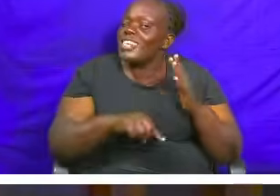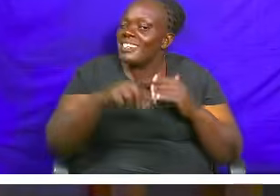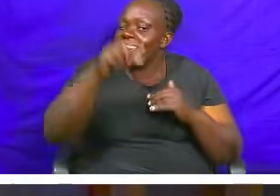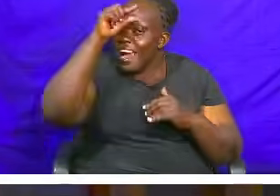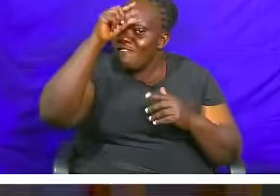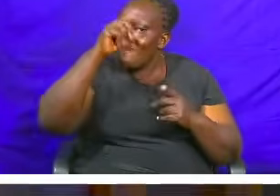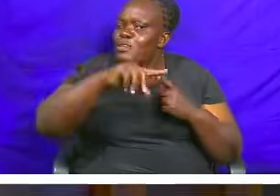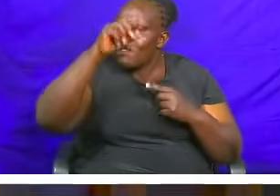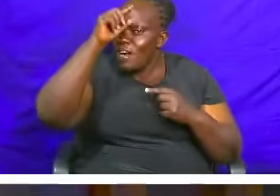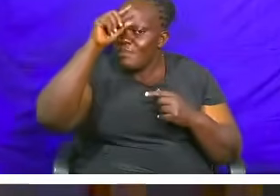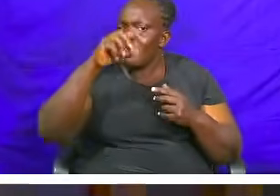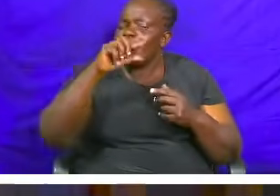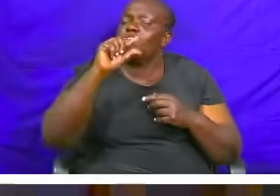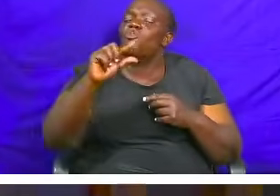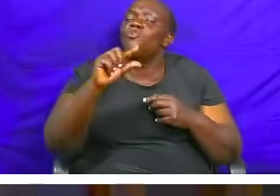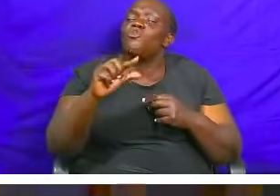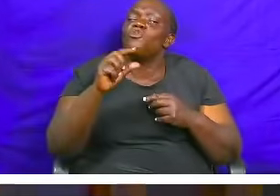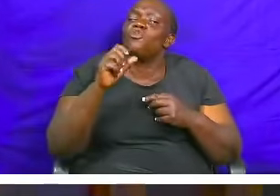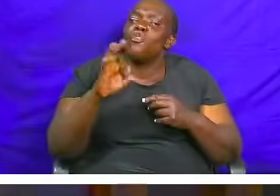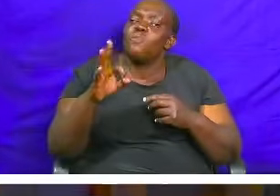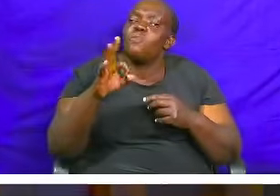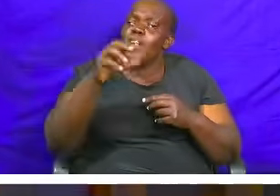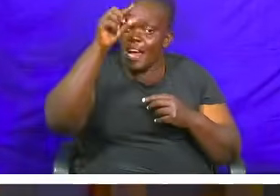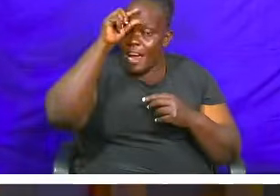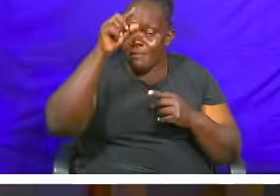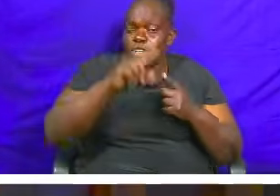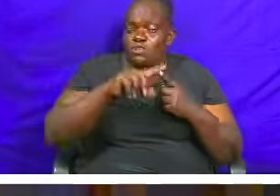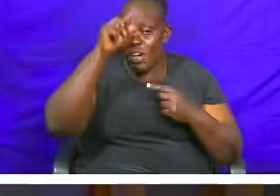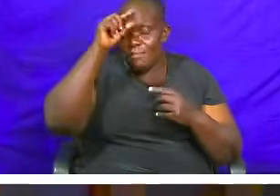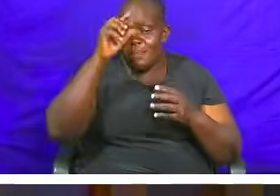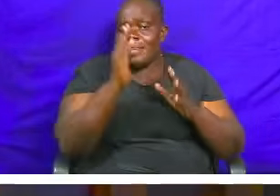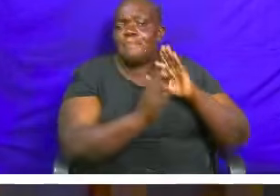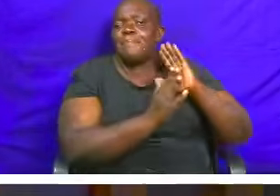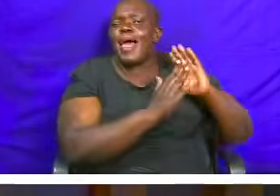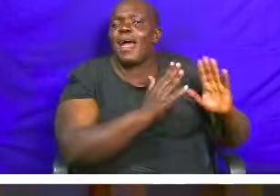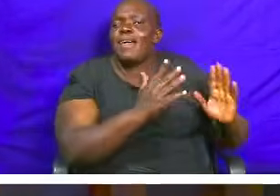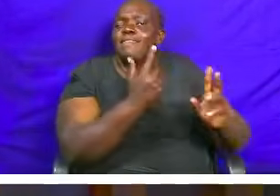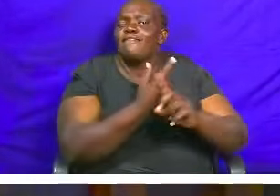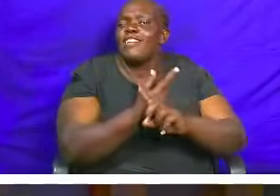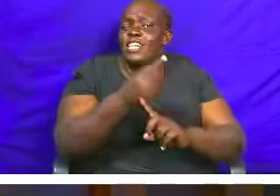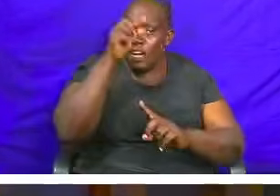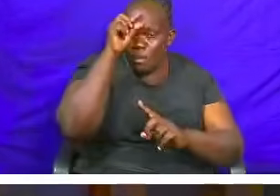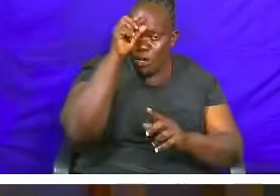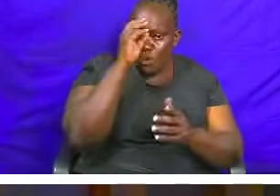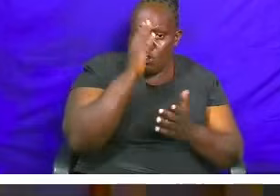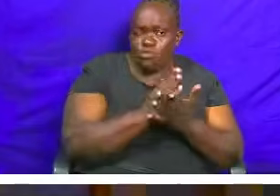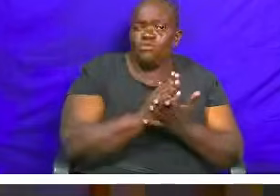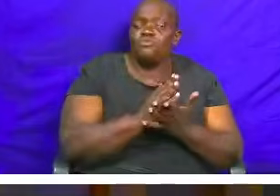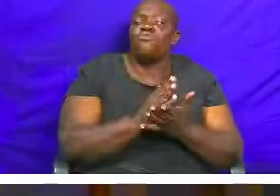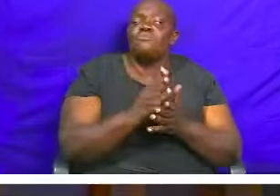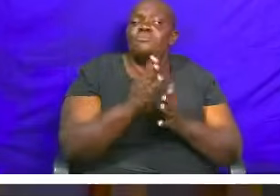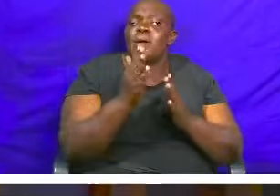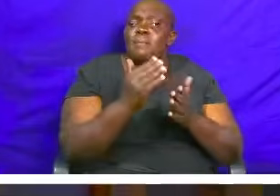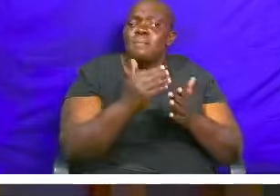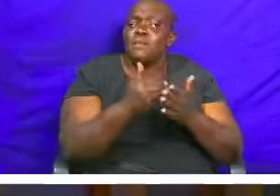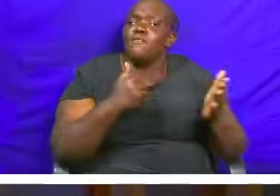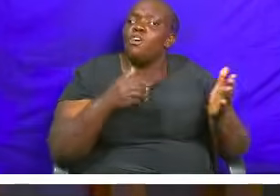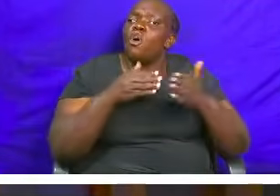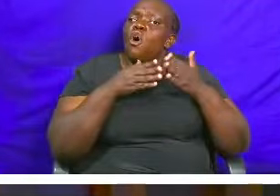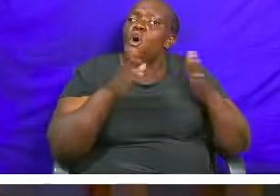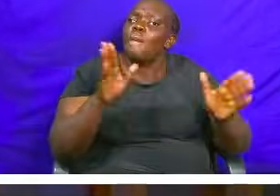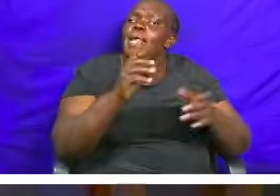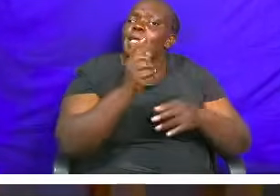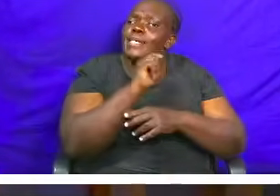government. So it's a short form of government to government arrangement. So initially we used to have an arrangement which was called the Open Tendering